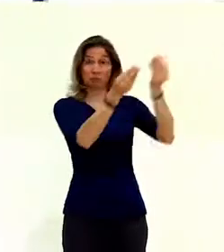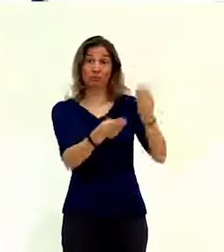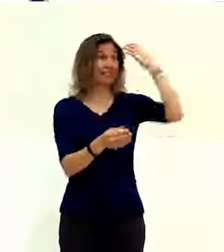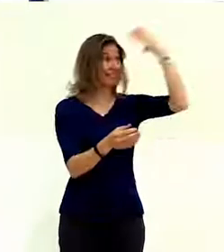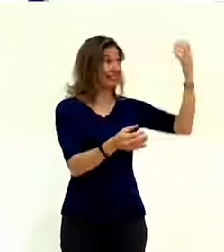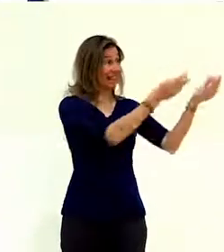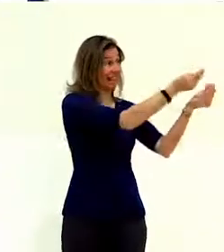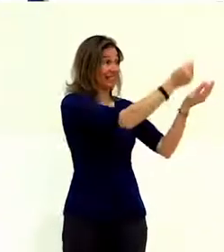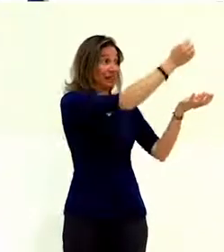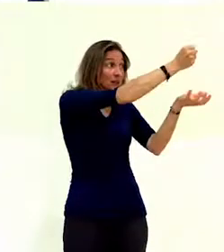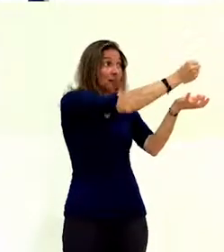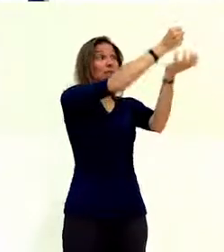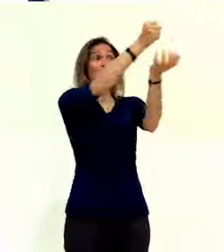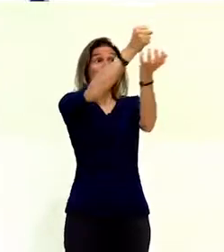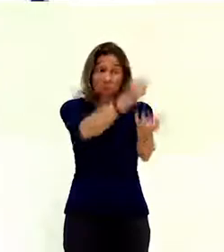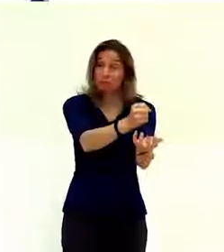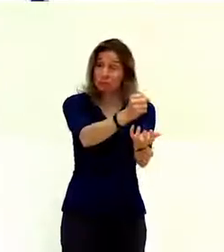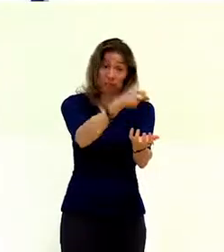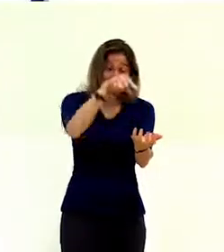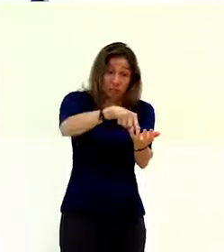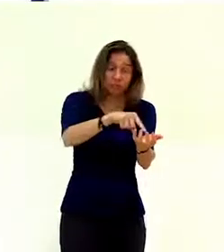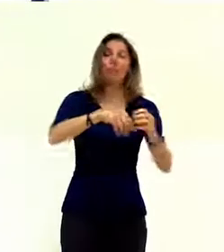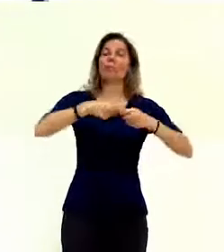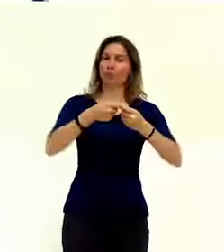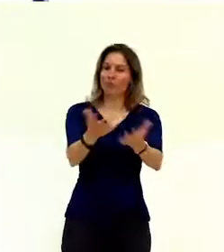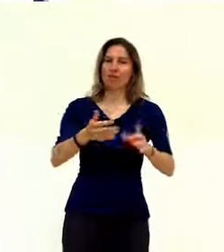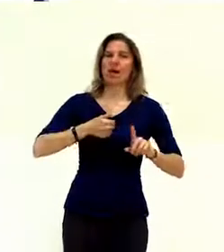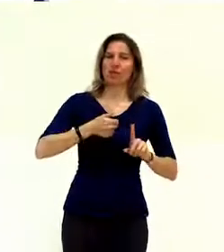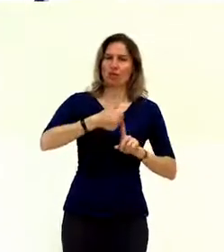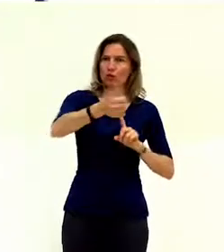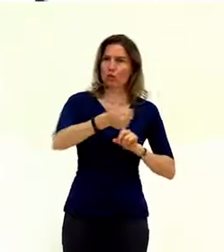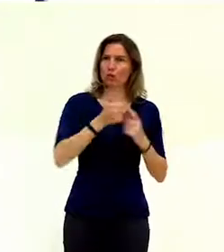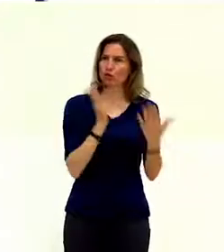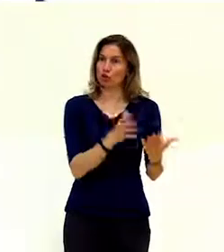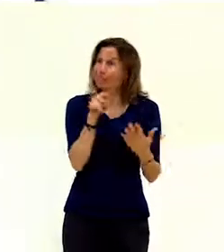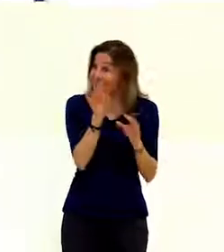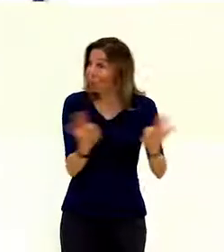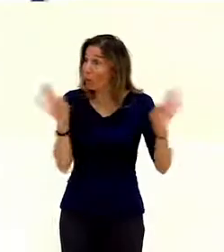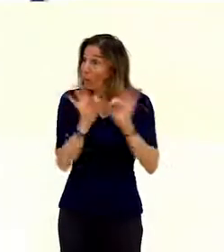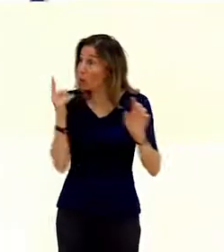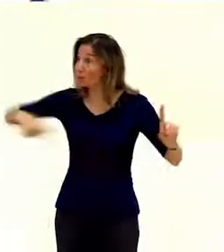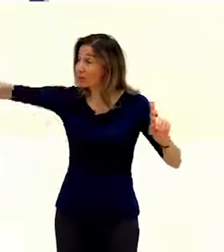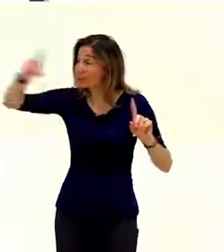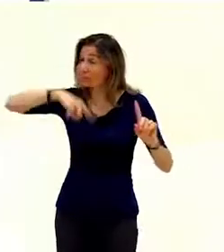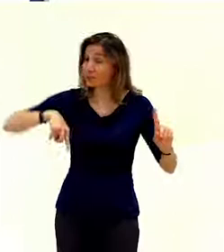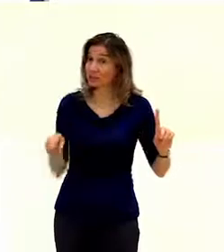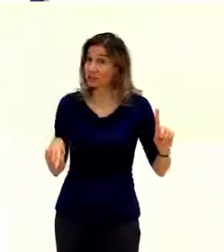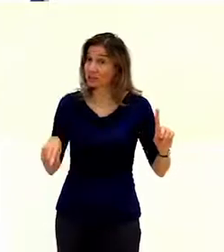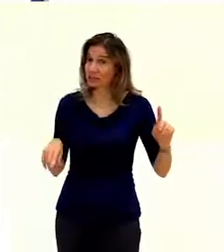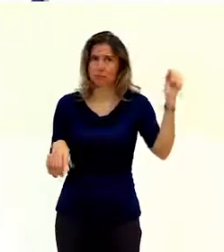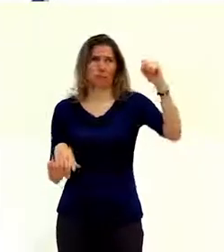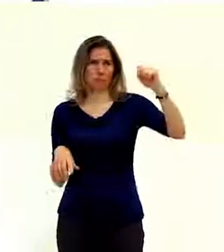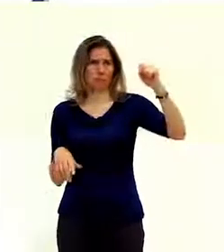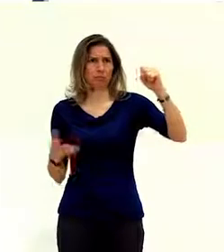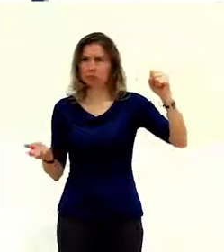state to that entity to provide transport services. Is that important for us, for our case? I